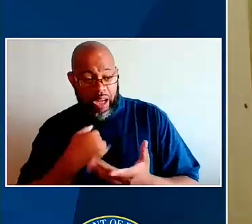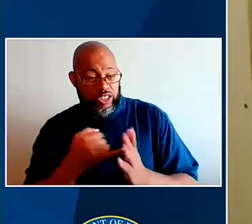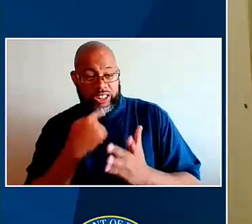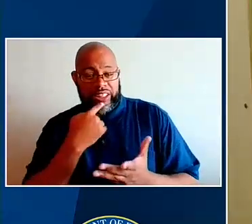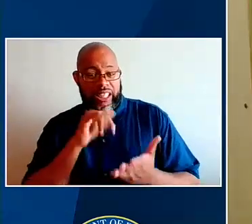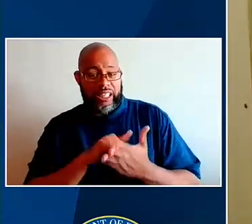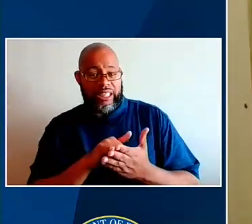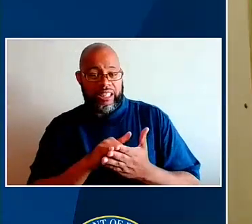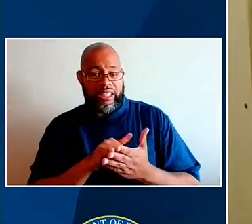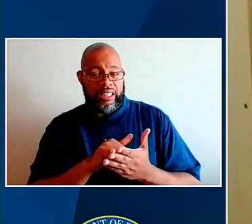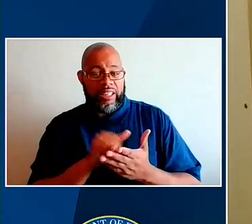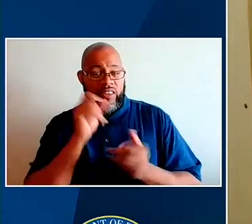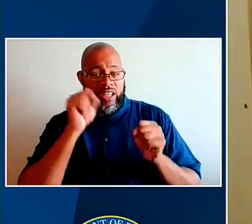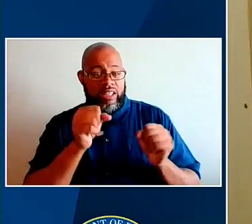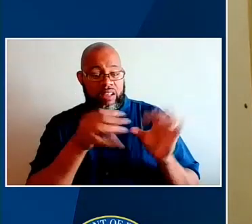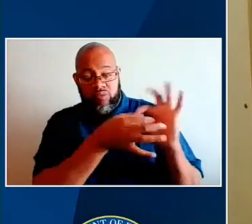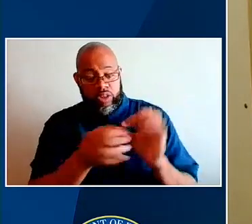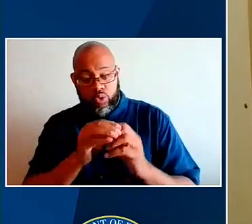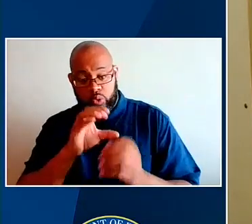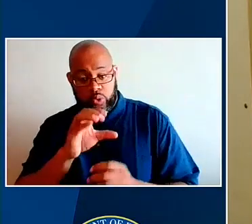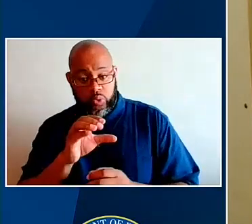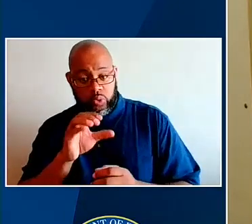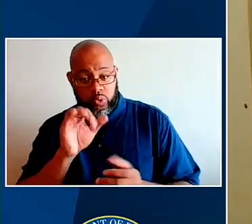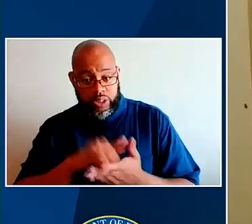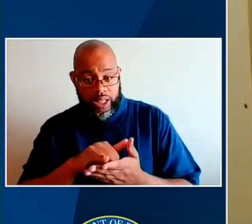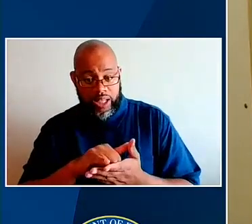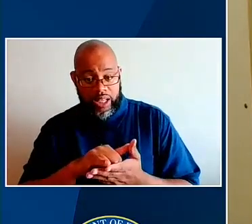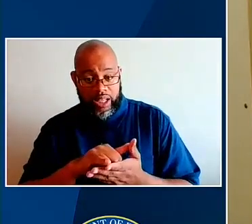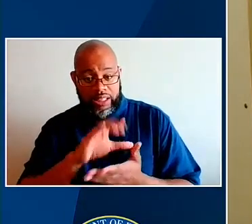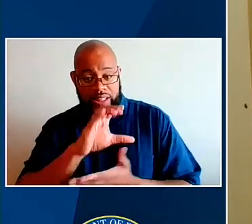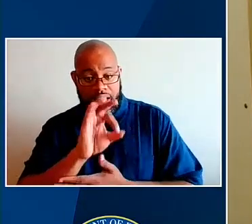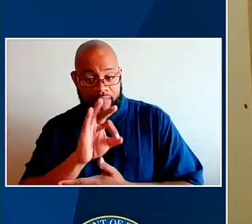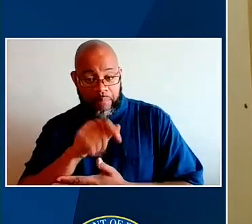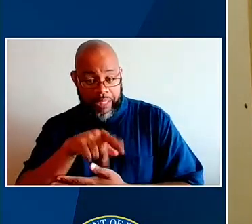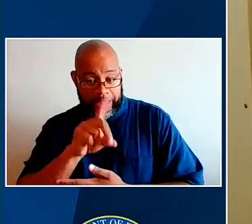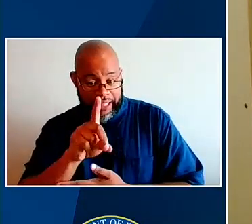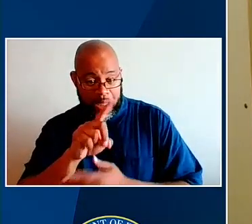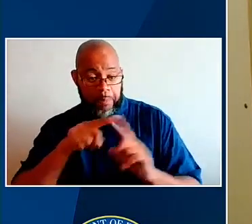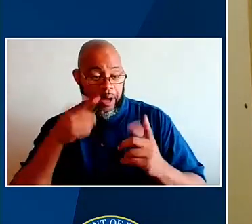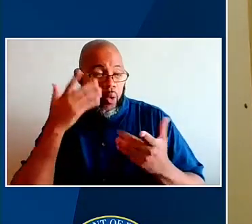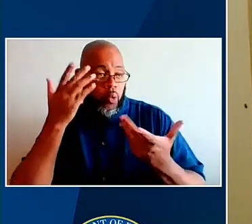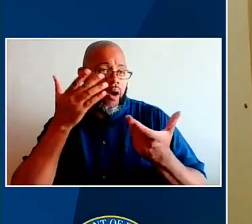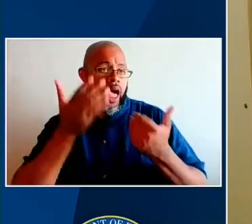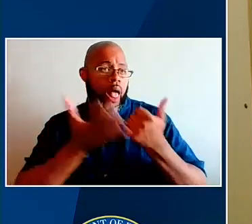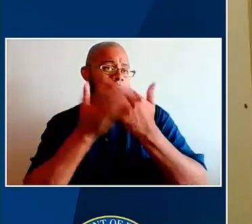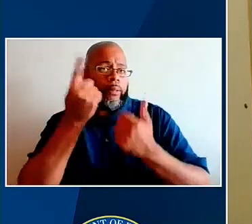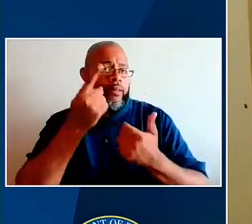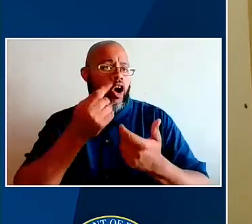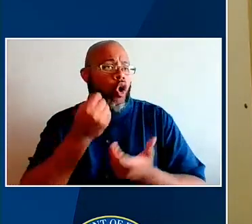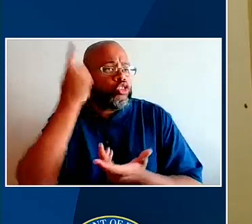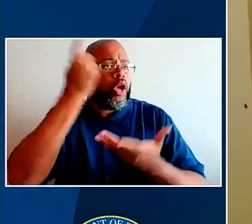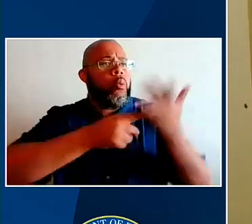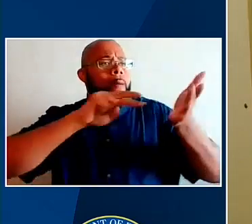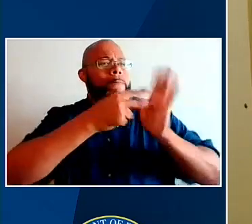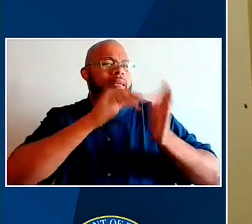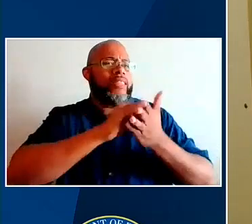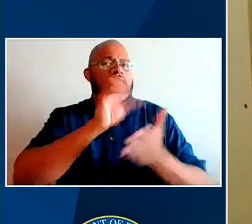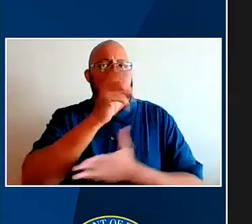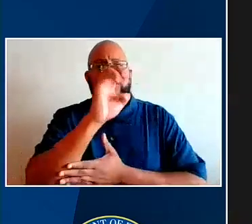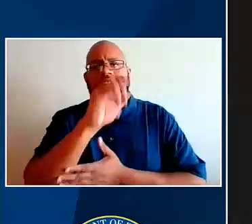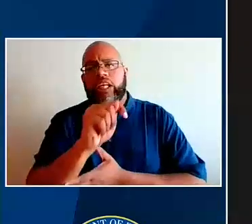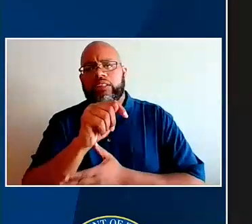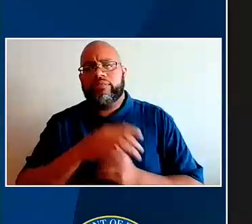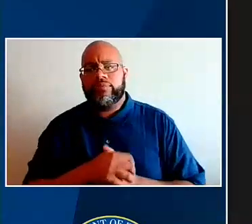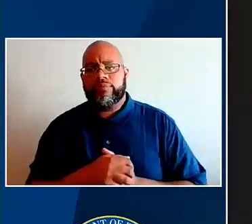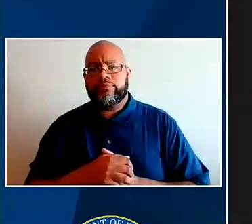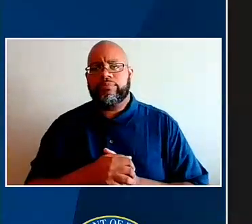comment is, like, if you can tie it to CFPB defined something, probably helps everybody understand what's meant by it.